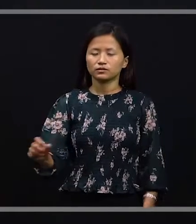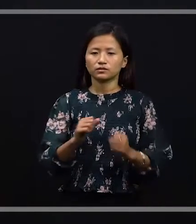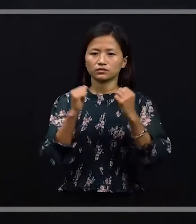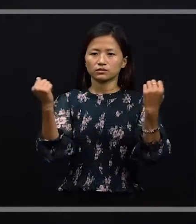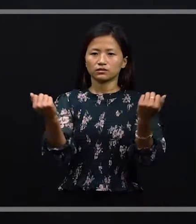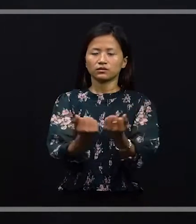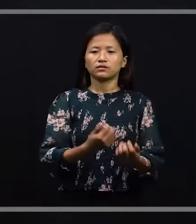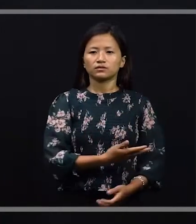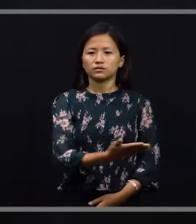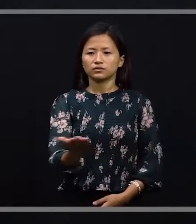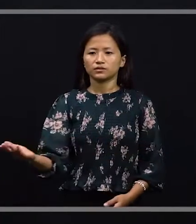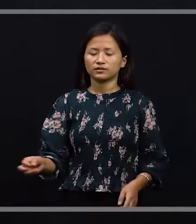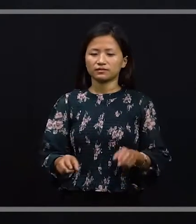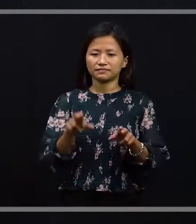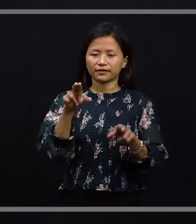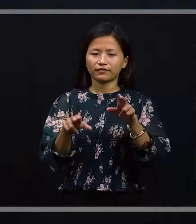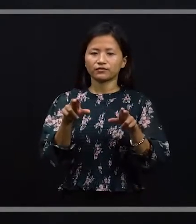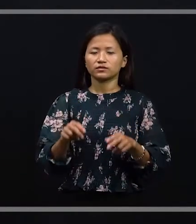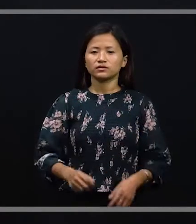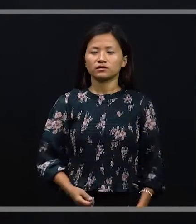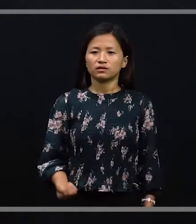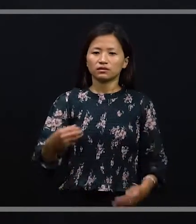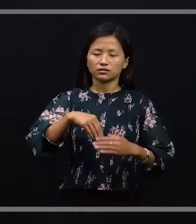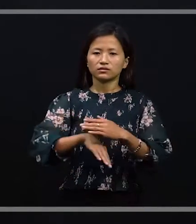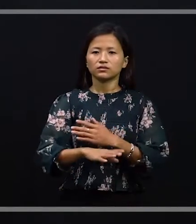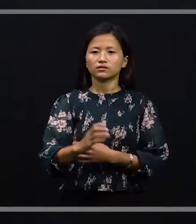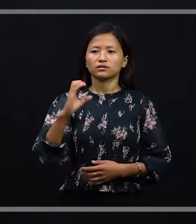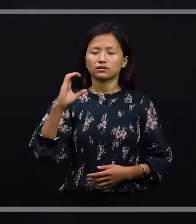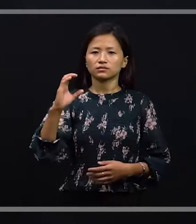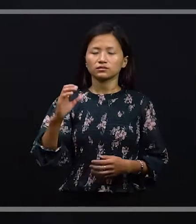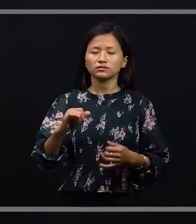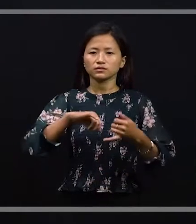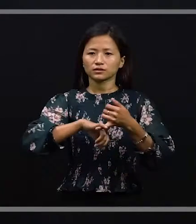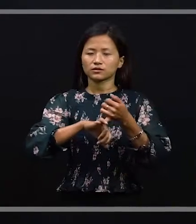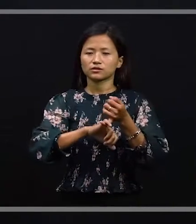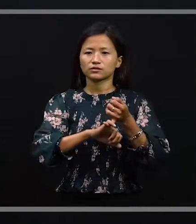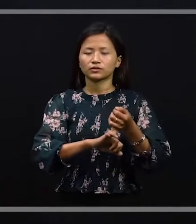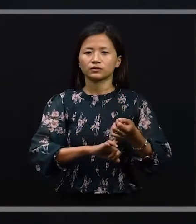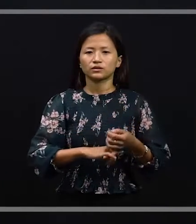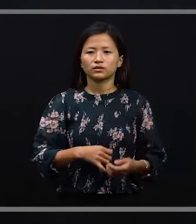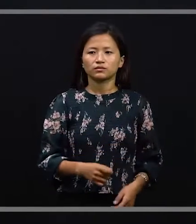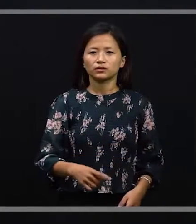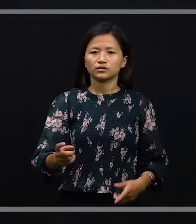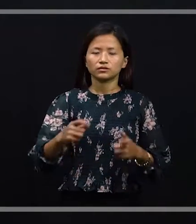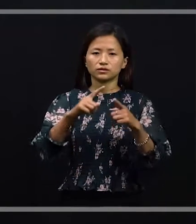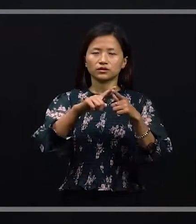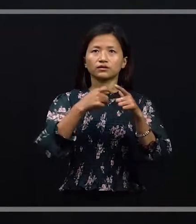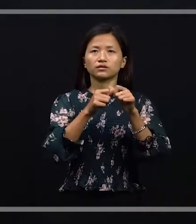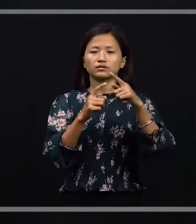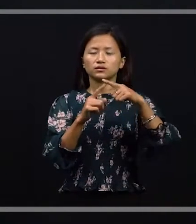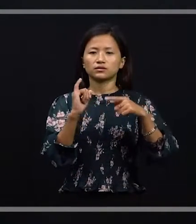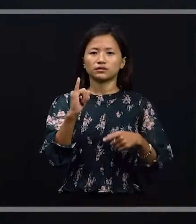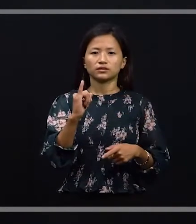And here this in Indian caste system, they were divided based on their profession. Some of them were merchants, some of